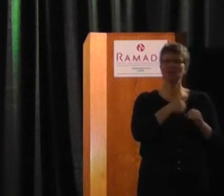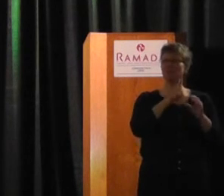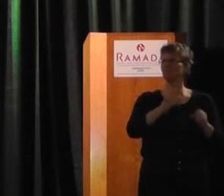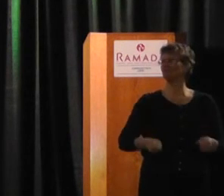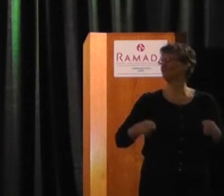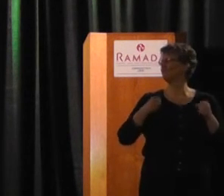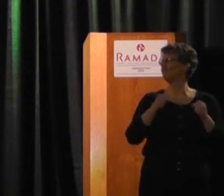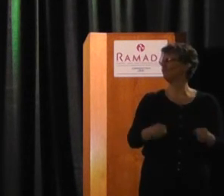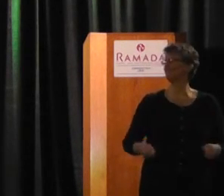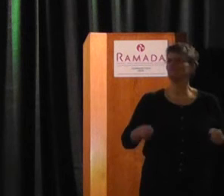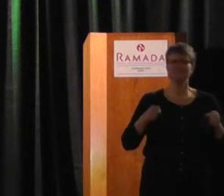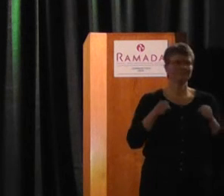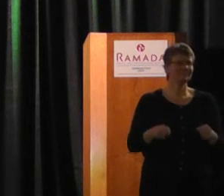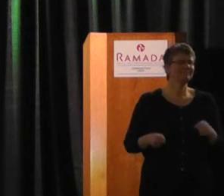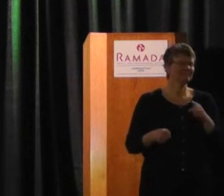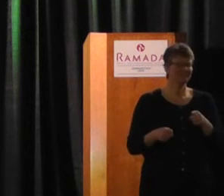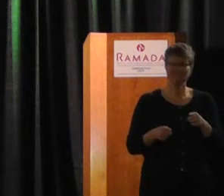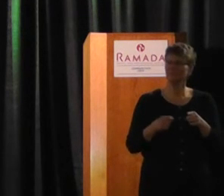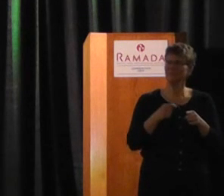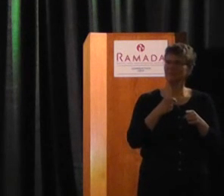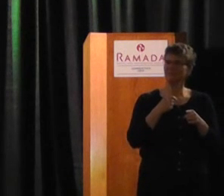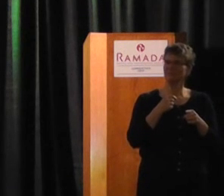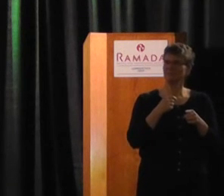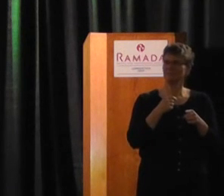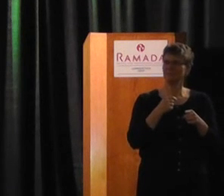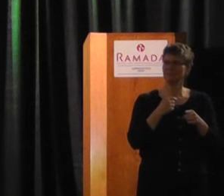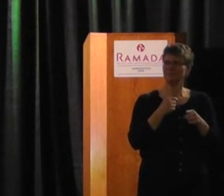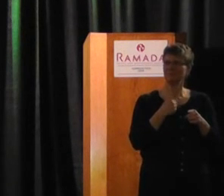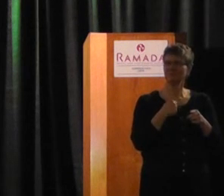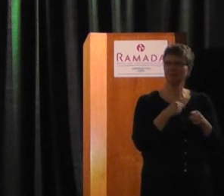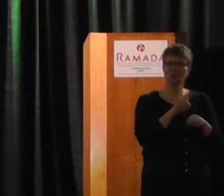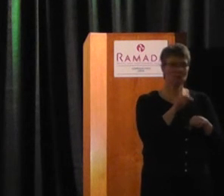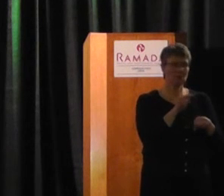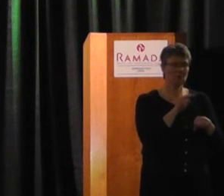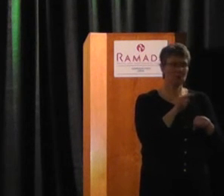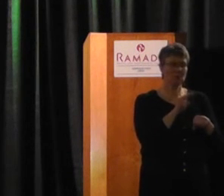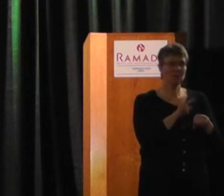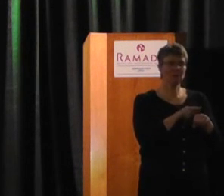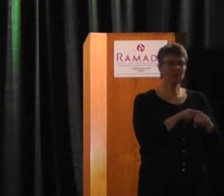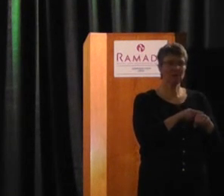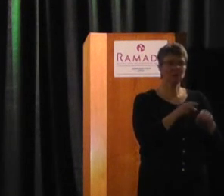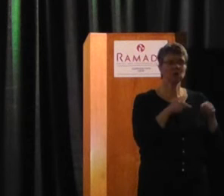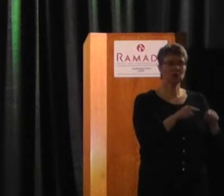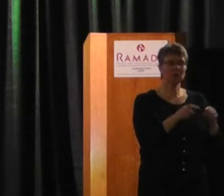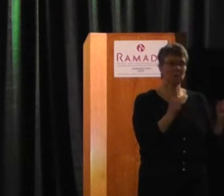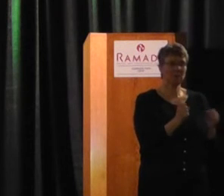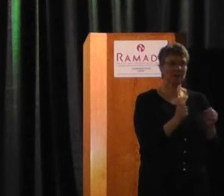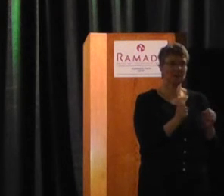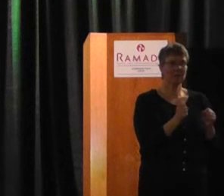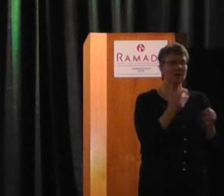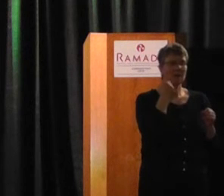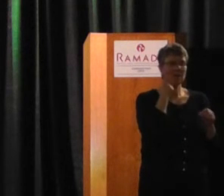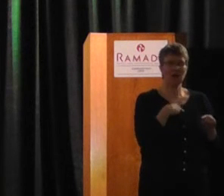go a lot of places that usually with my wheelchair, is no way I can go. But the problem is sometimes the snow is not so fun,